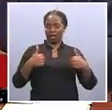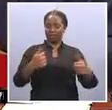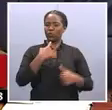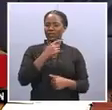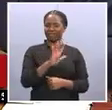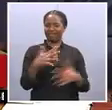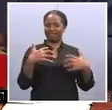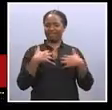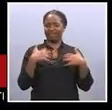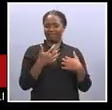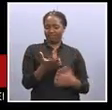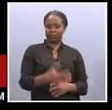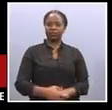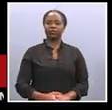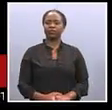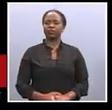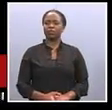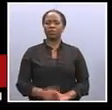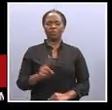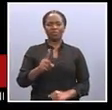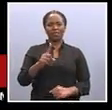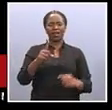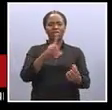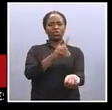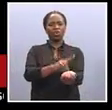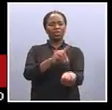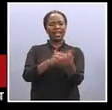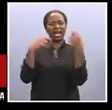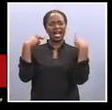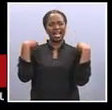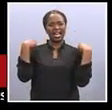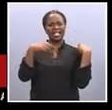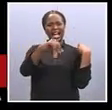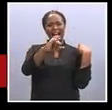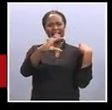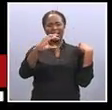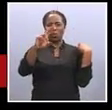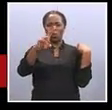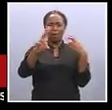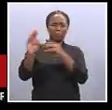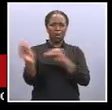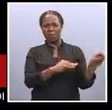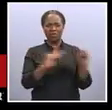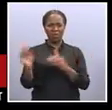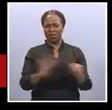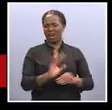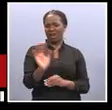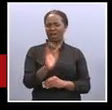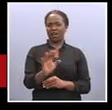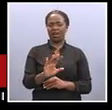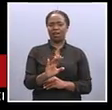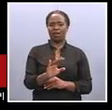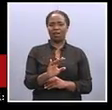hospital's backlog. They were pulling doctors and nurses out of theatre. 50 operations were supposed to be done in Charlotte